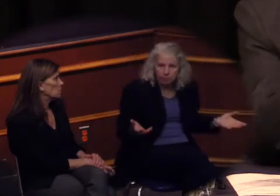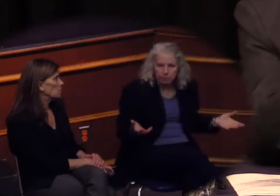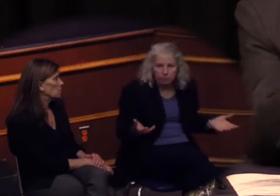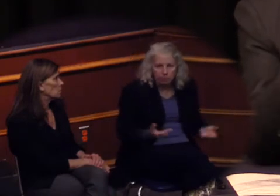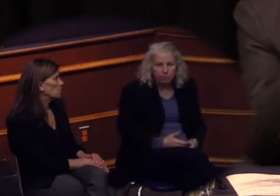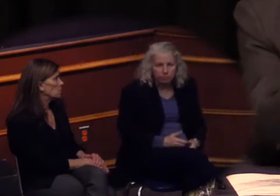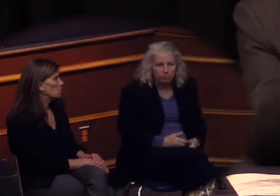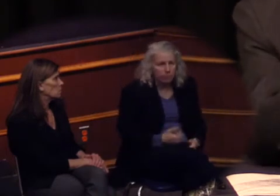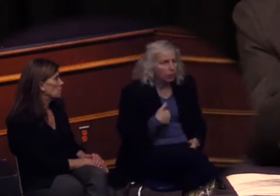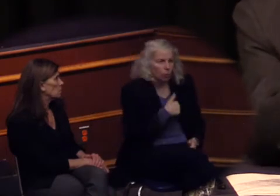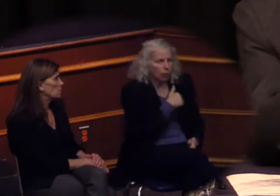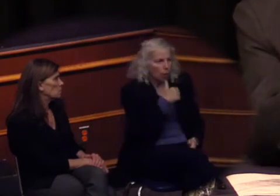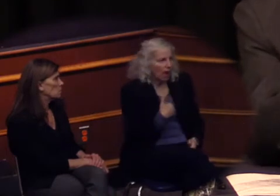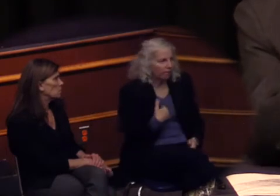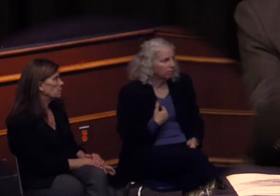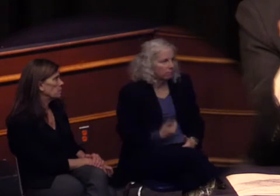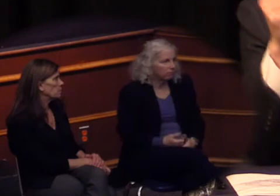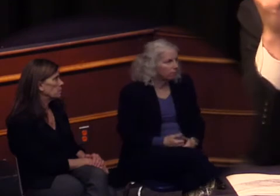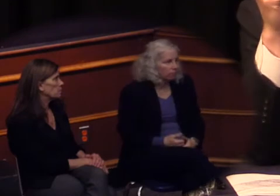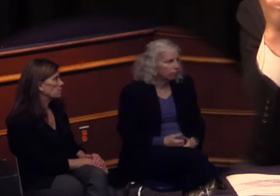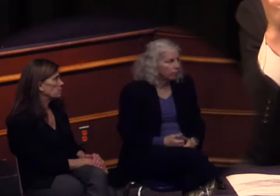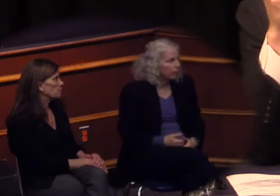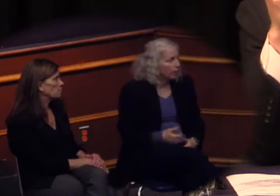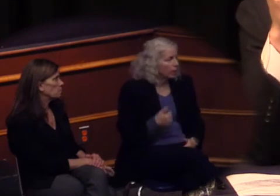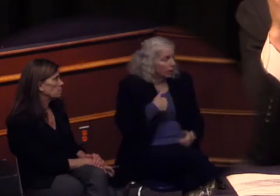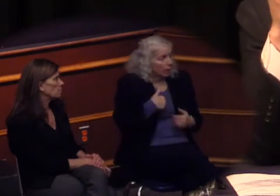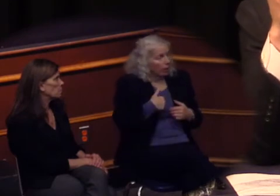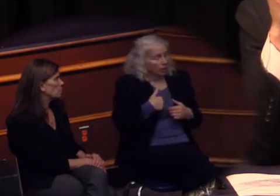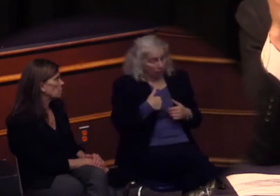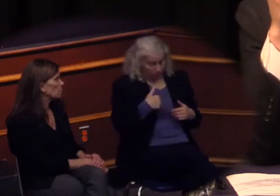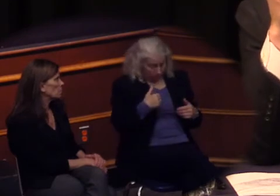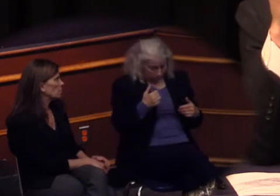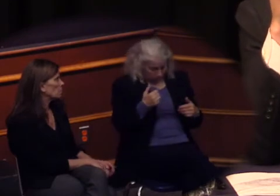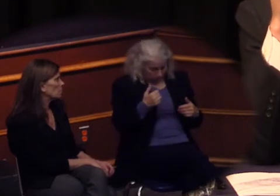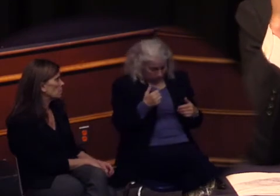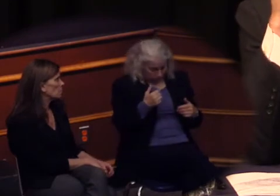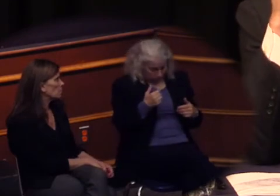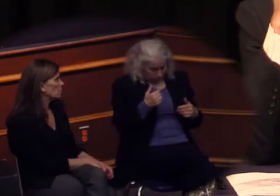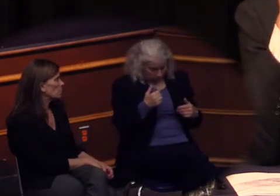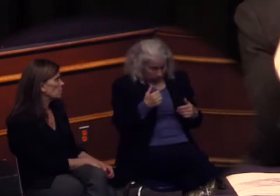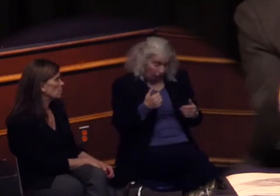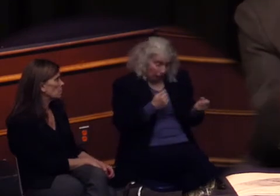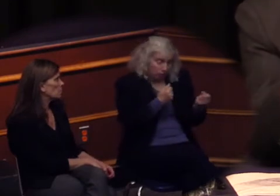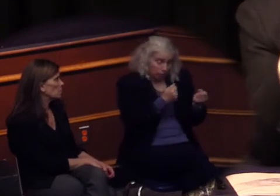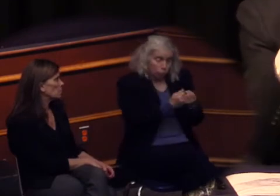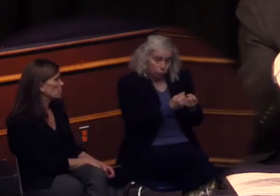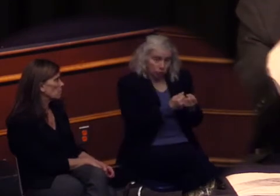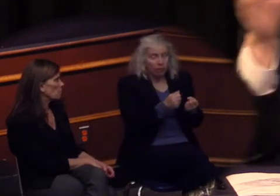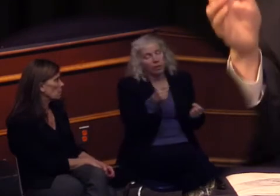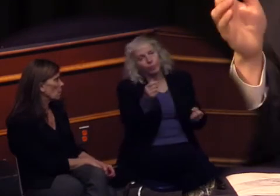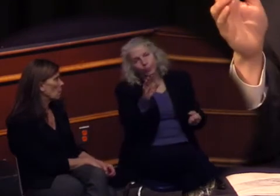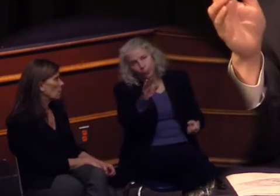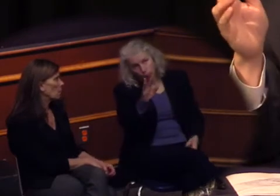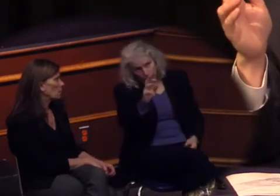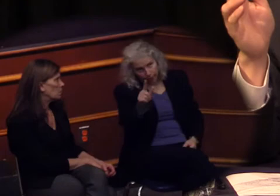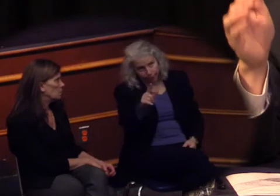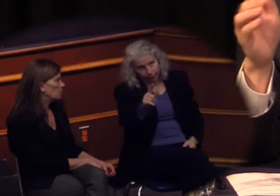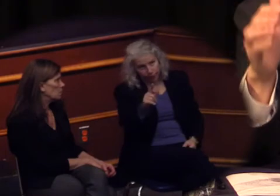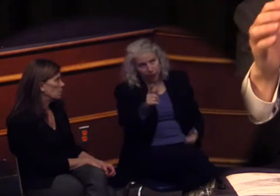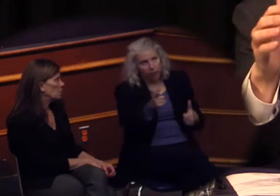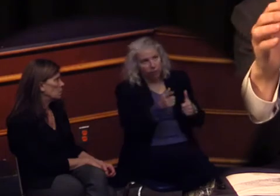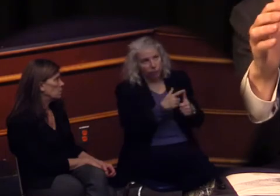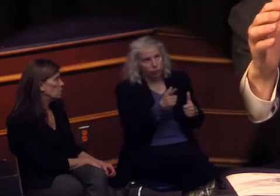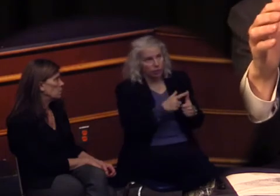And we don't have that right now. I would support, first of all, I'd exercise